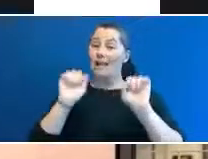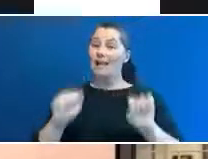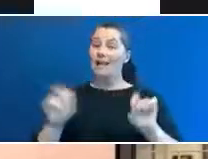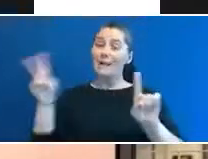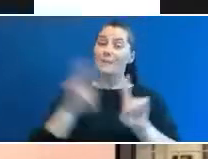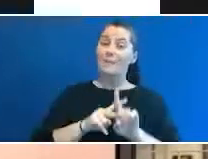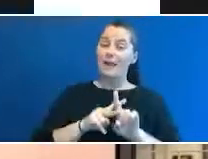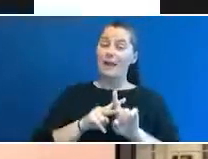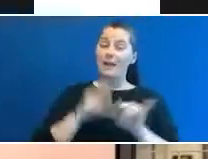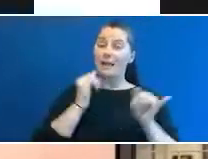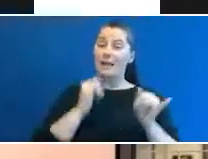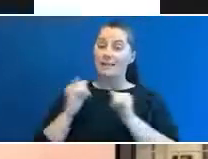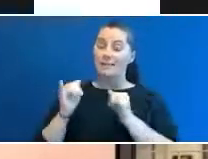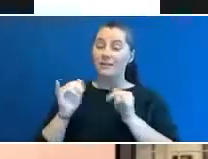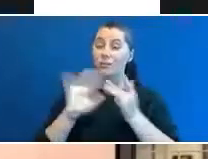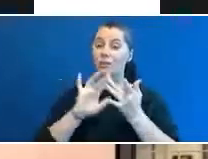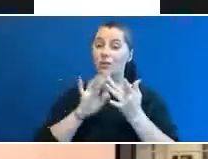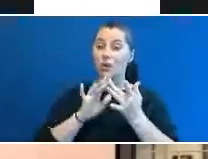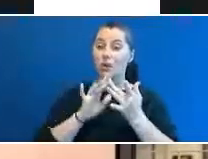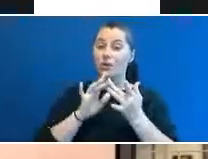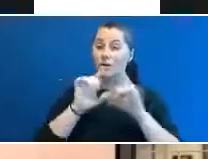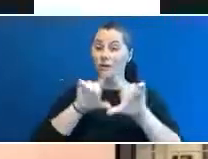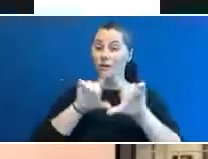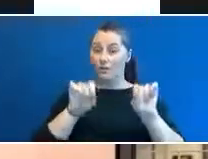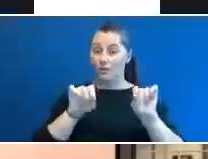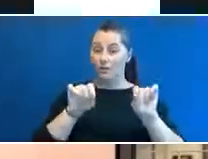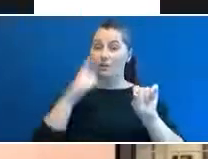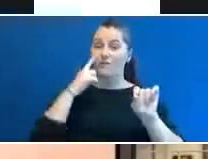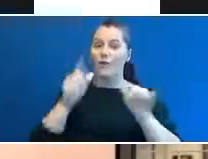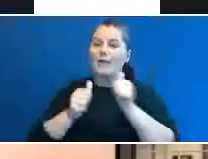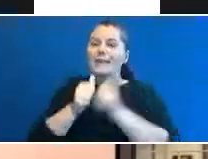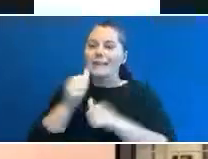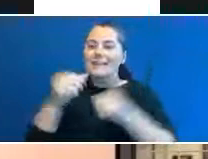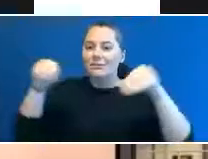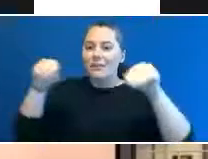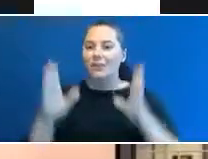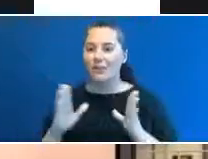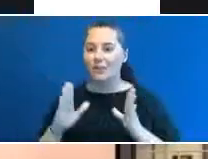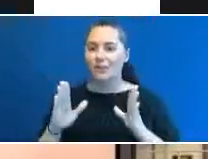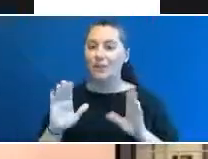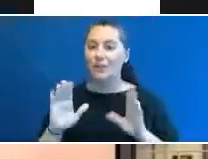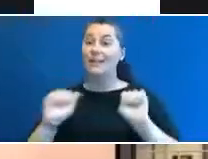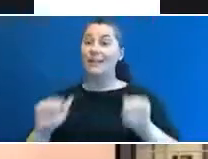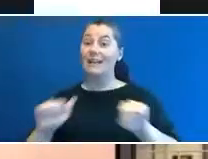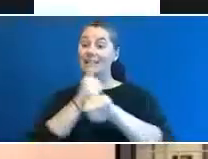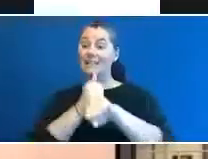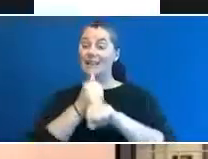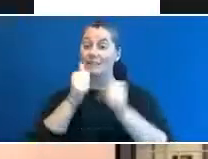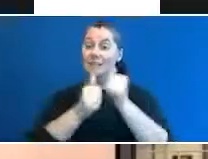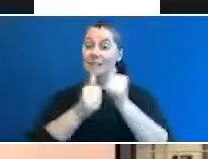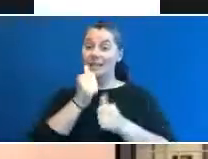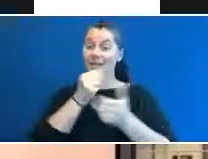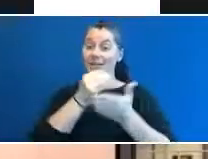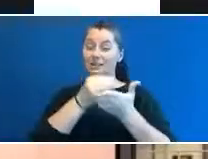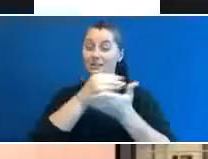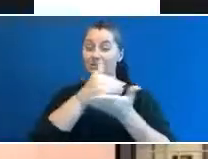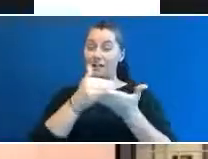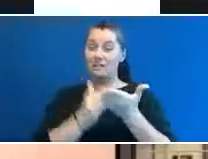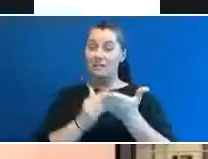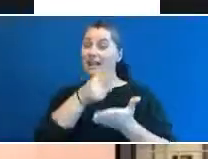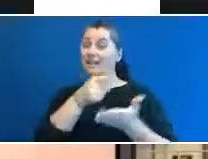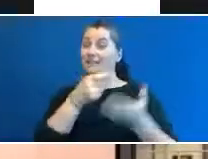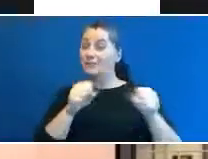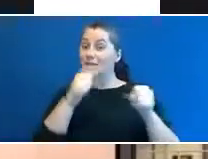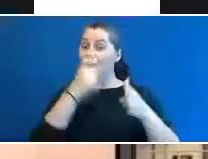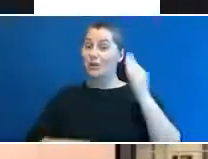for every vendor. What that's going to allow us to do is we can put a budget for each of these. So if they try to charge you more than what's on there,